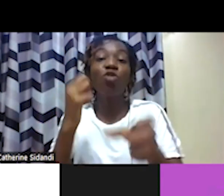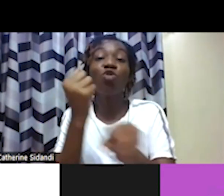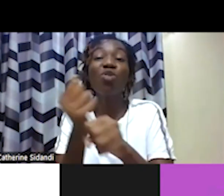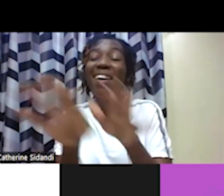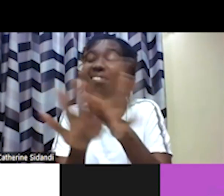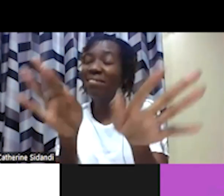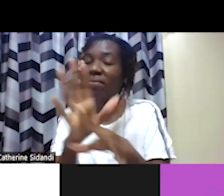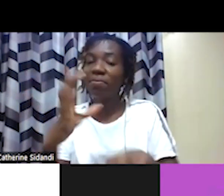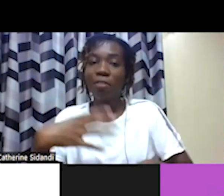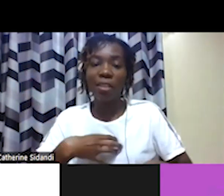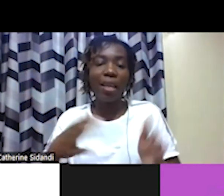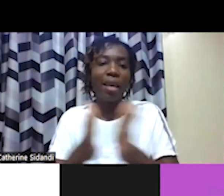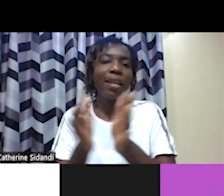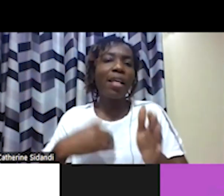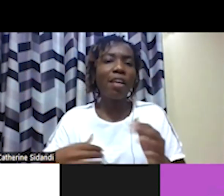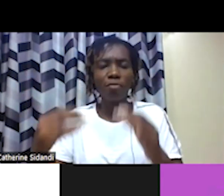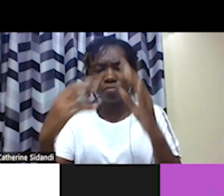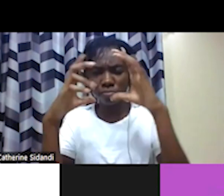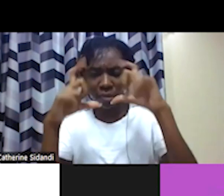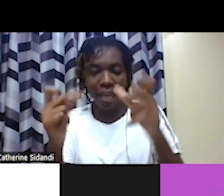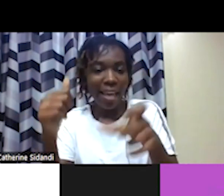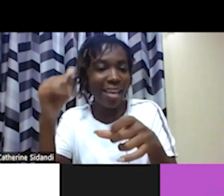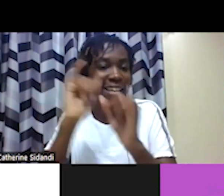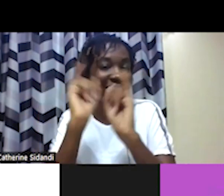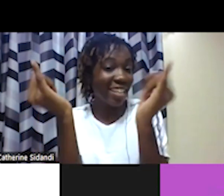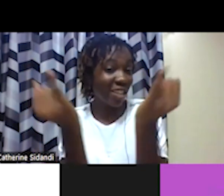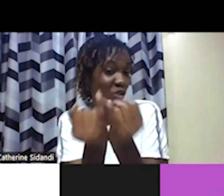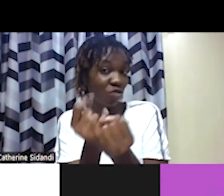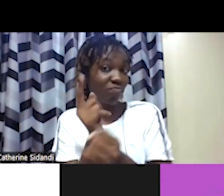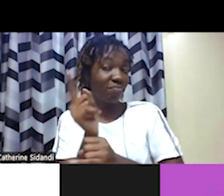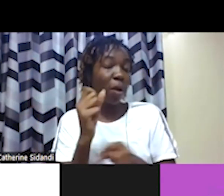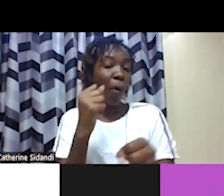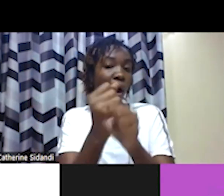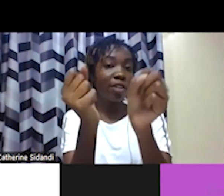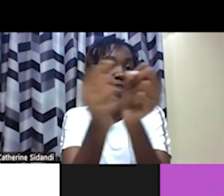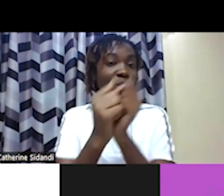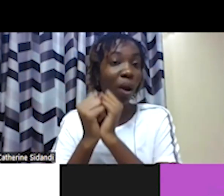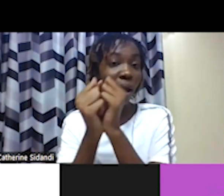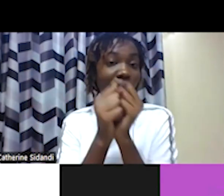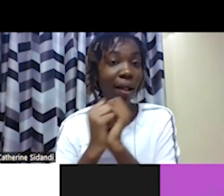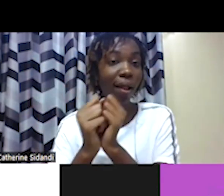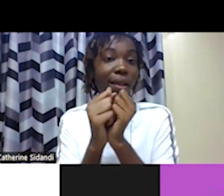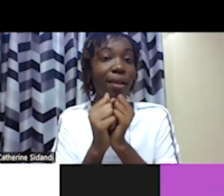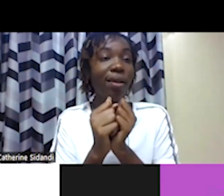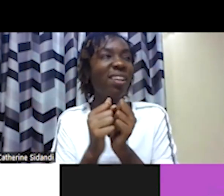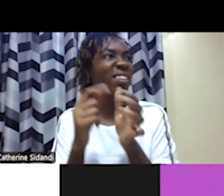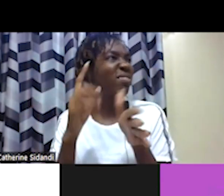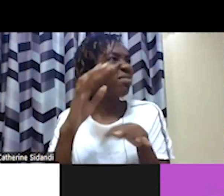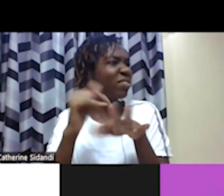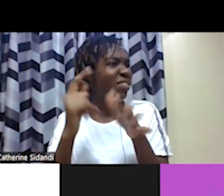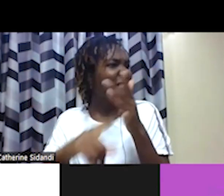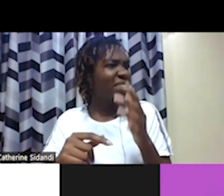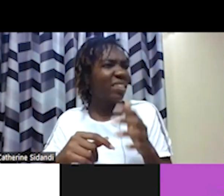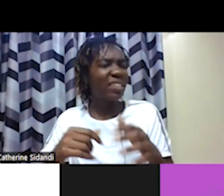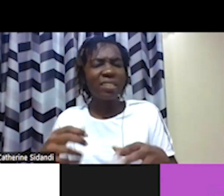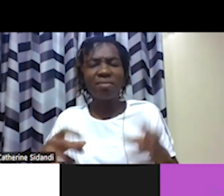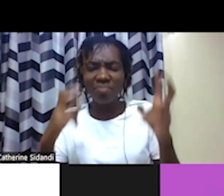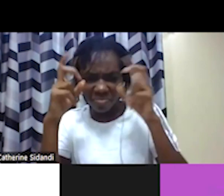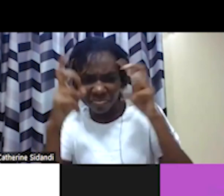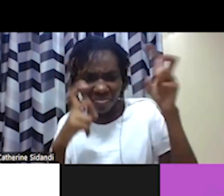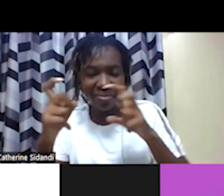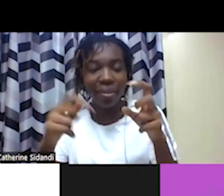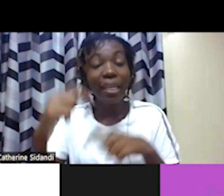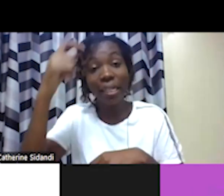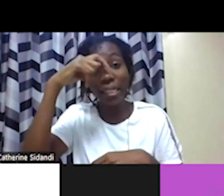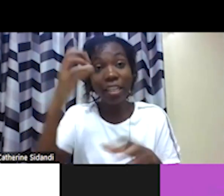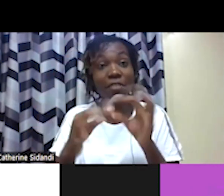We also have Profiles International. Profiles International deal with, what we call it, emotional intelligence. If you wish to